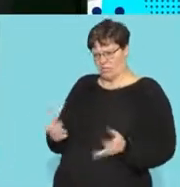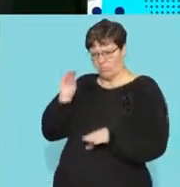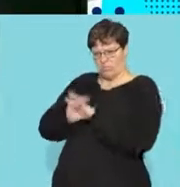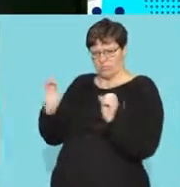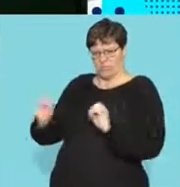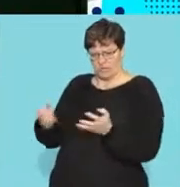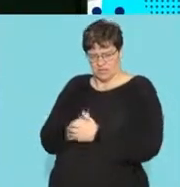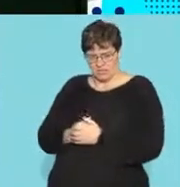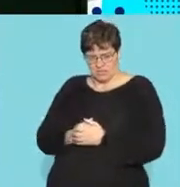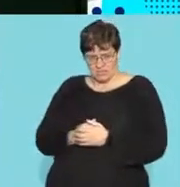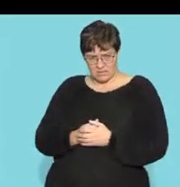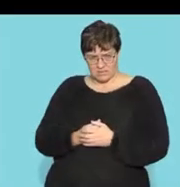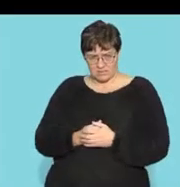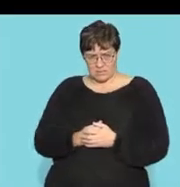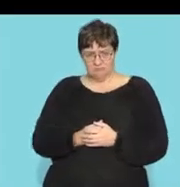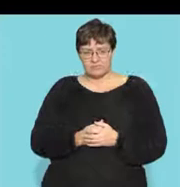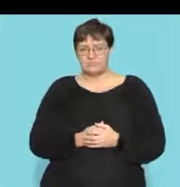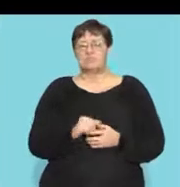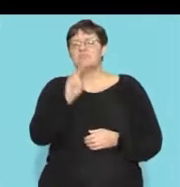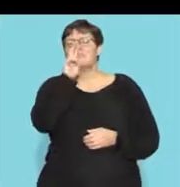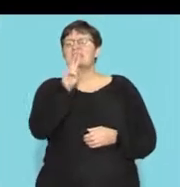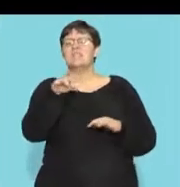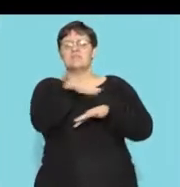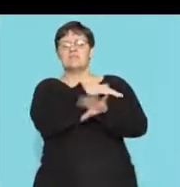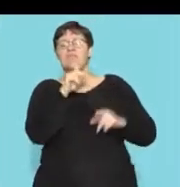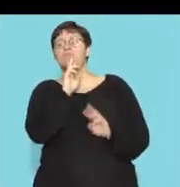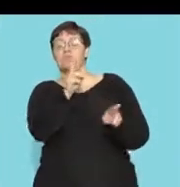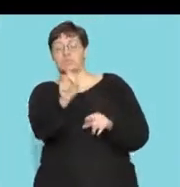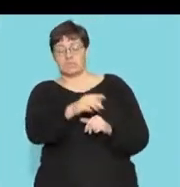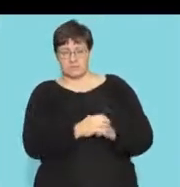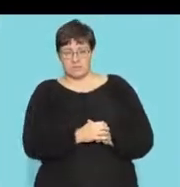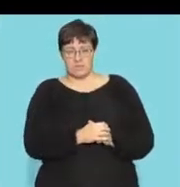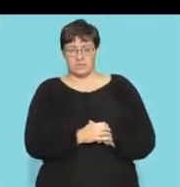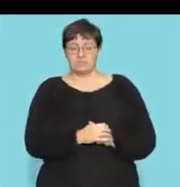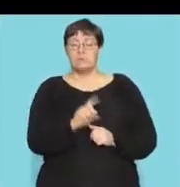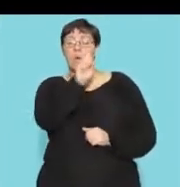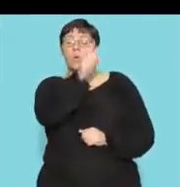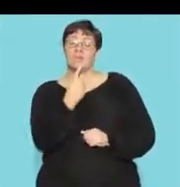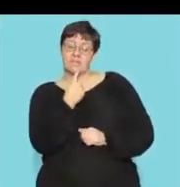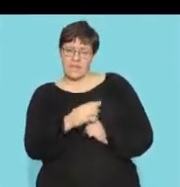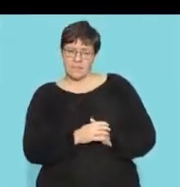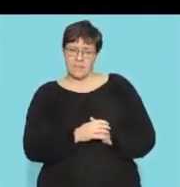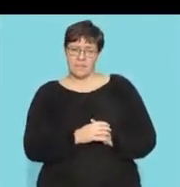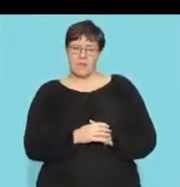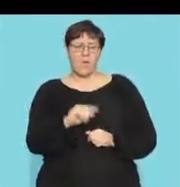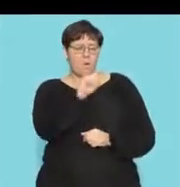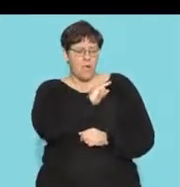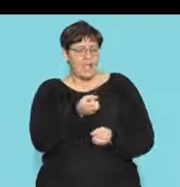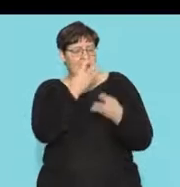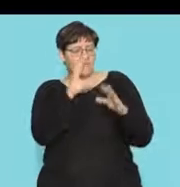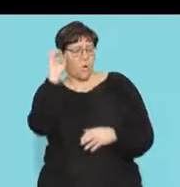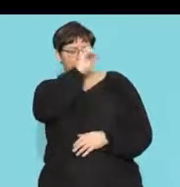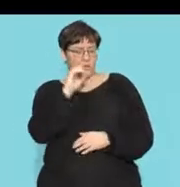hunky-dory. Let's look at what our responses are. Our question says, give one opinion to support